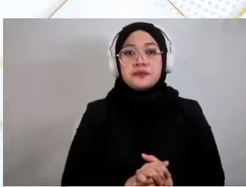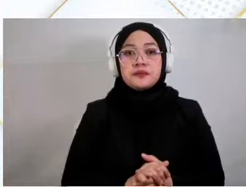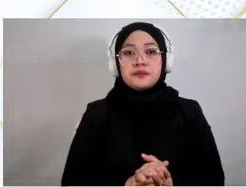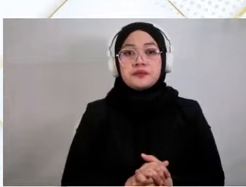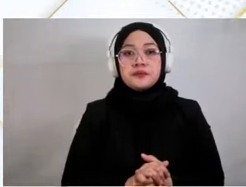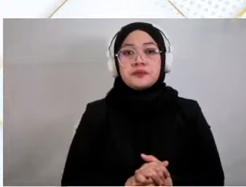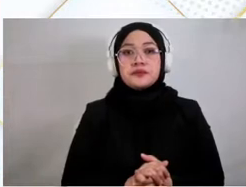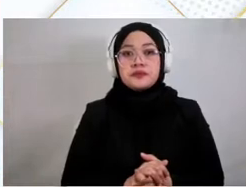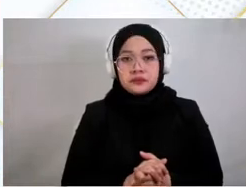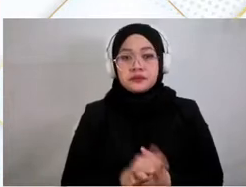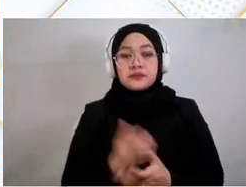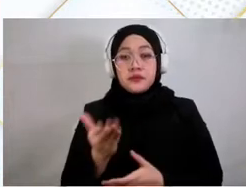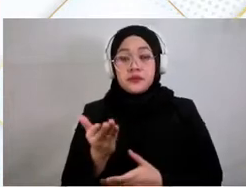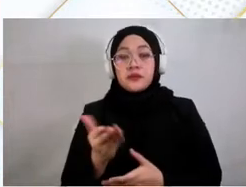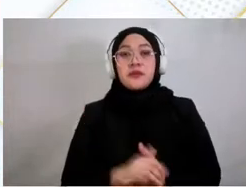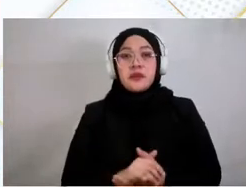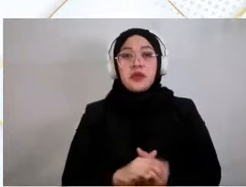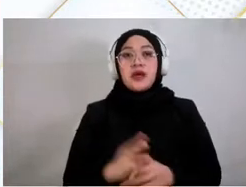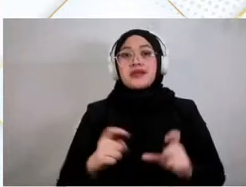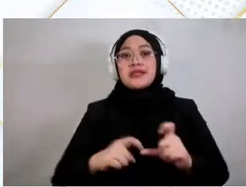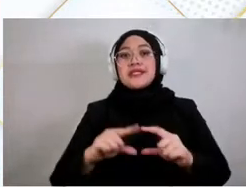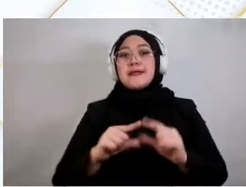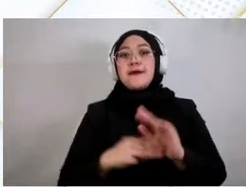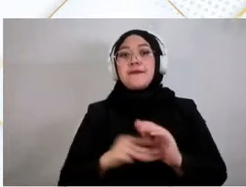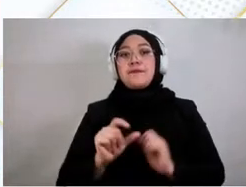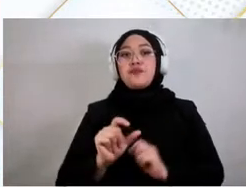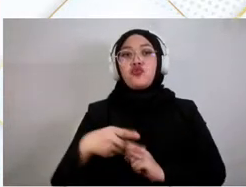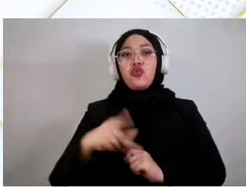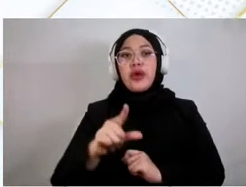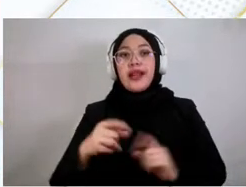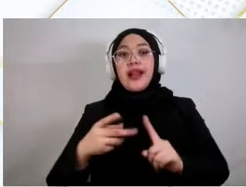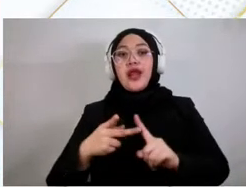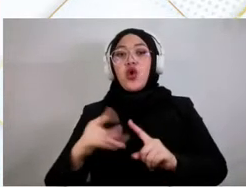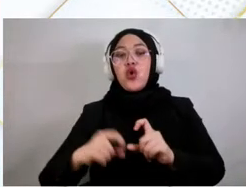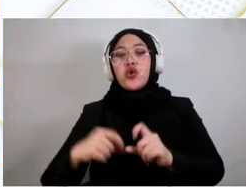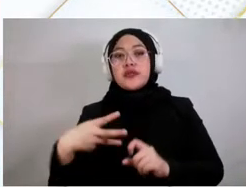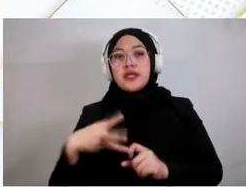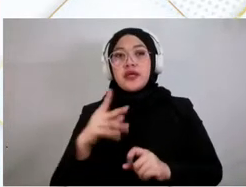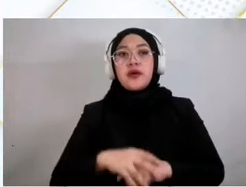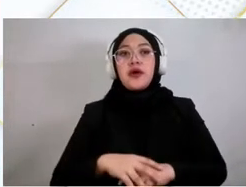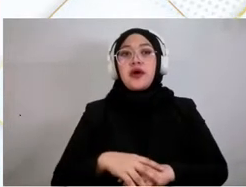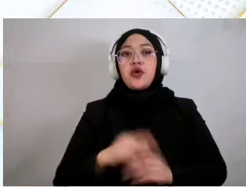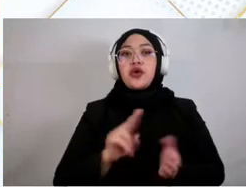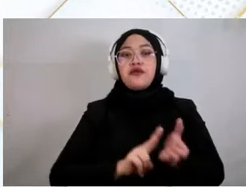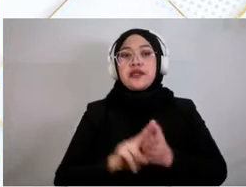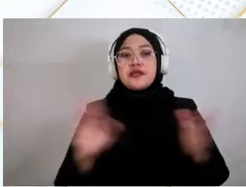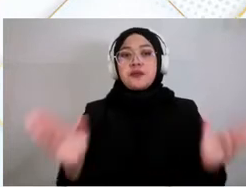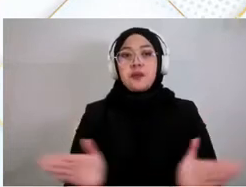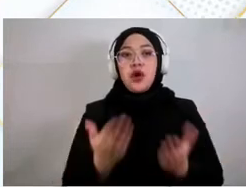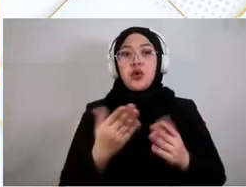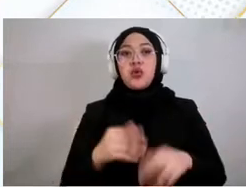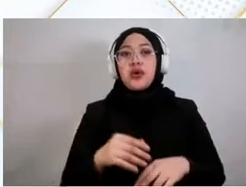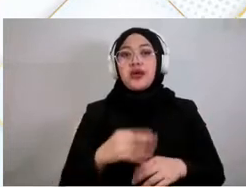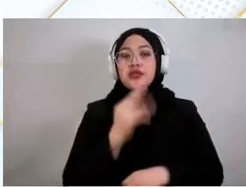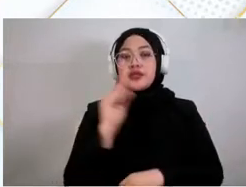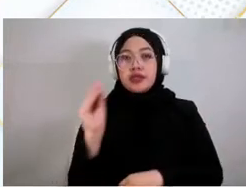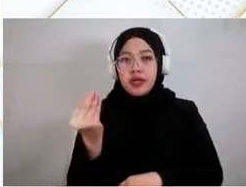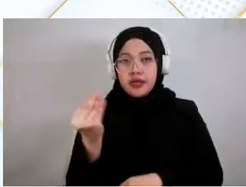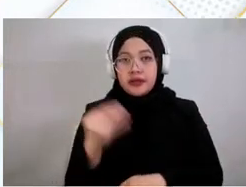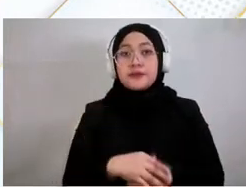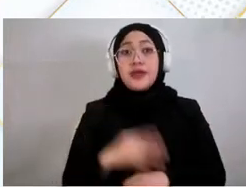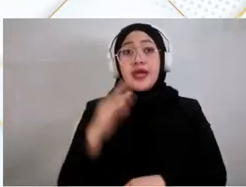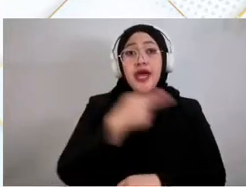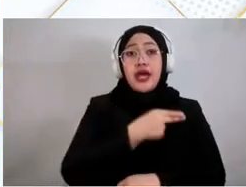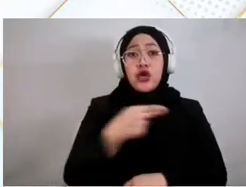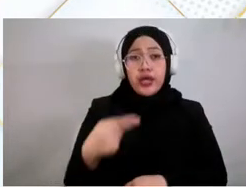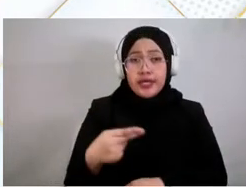This is from Hino Samuel Jose, Universitas Pembangunan Nasional Veteran Jakarta. Indonesia and ASEAN is well known for its